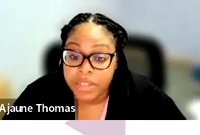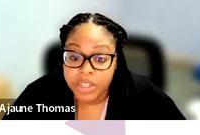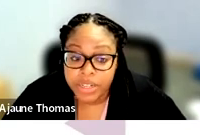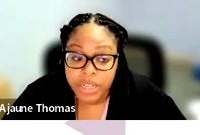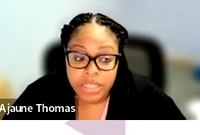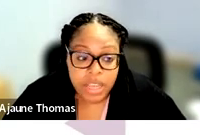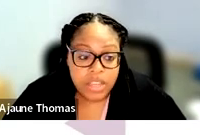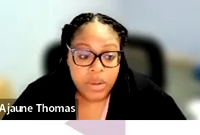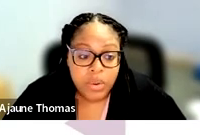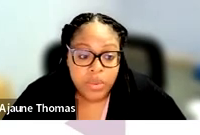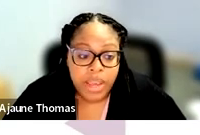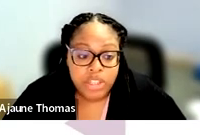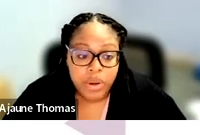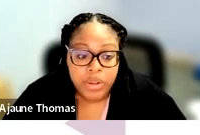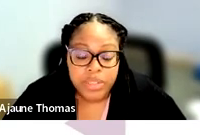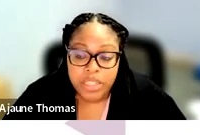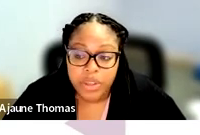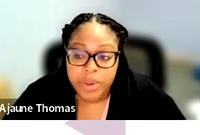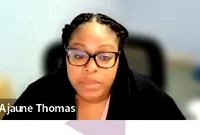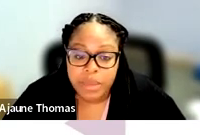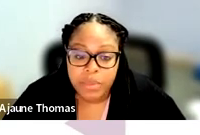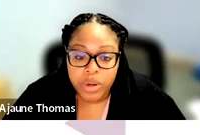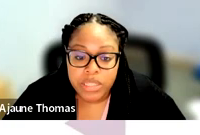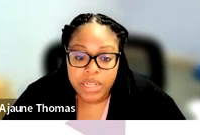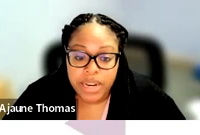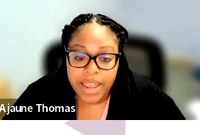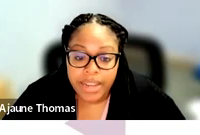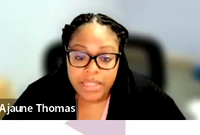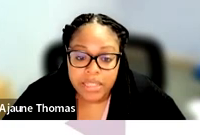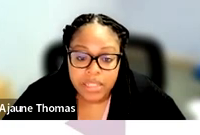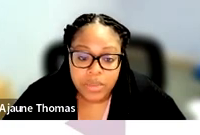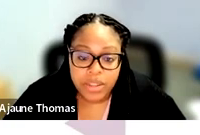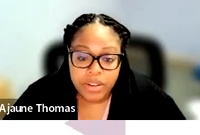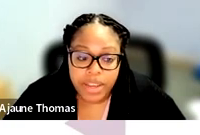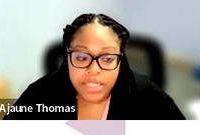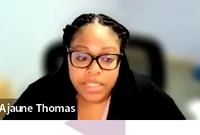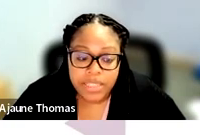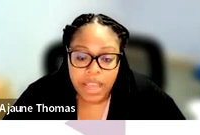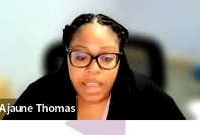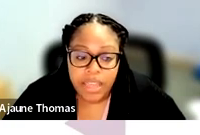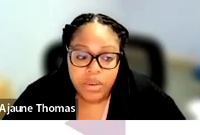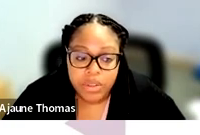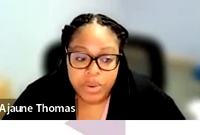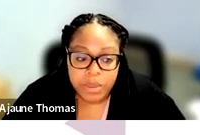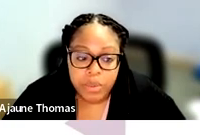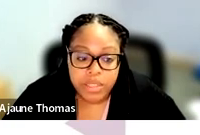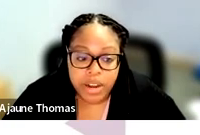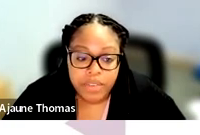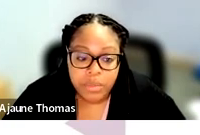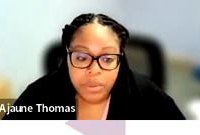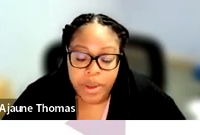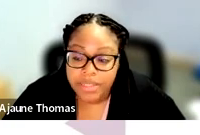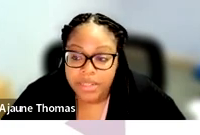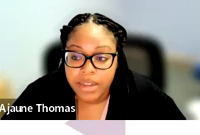that fits your needs. So Android uses the USB ports to connect to other devices, and those USB ports